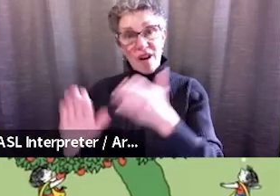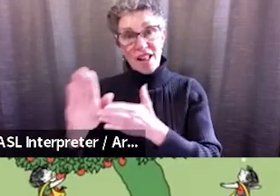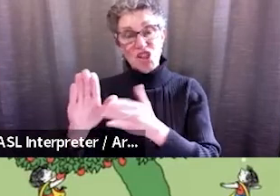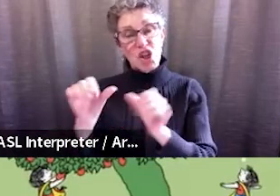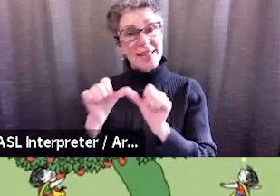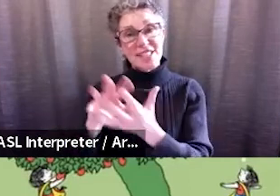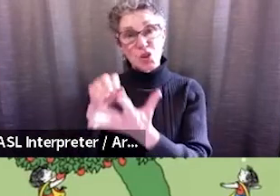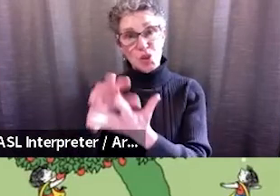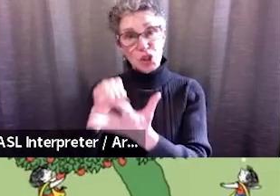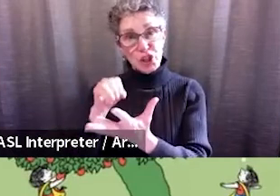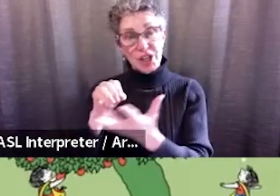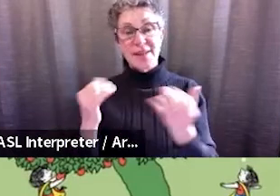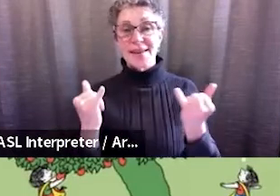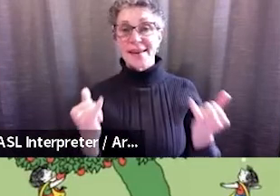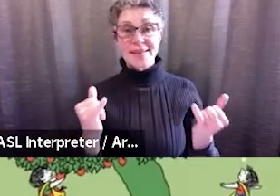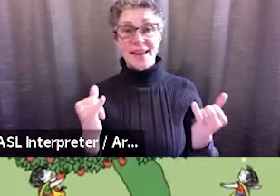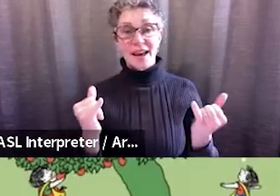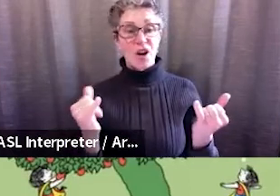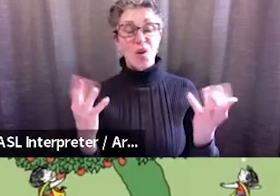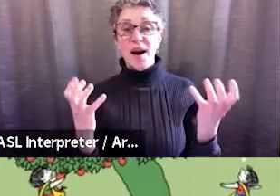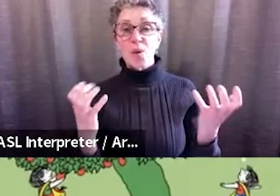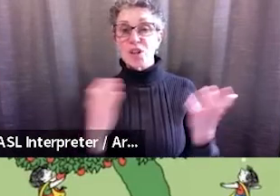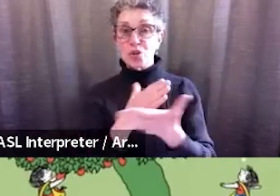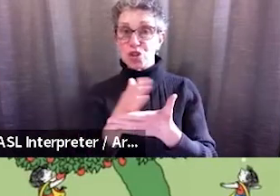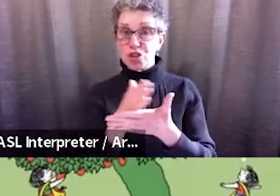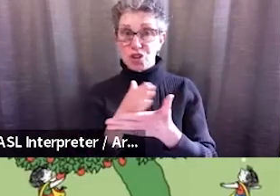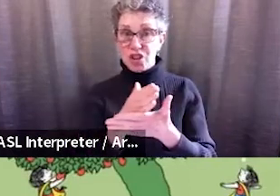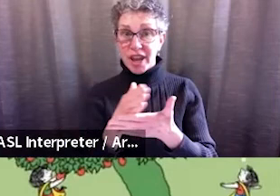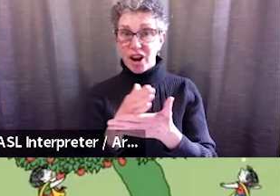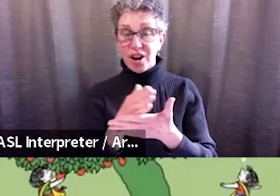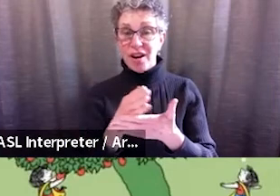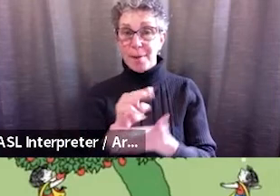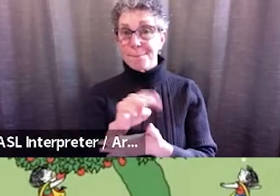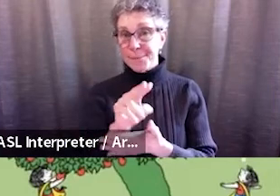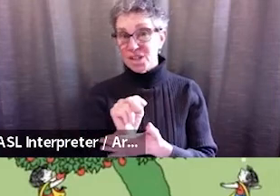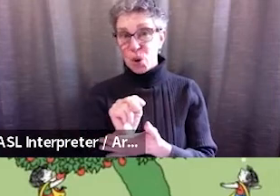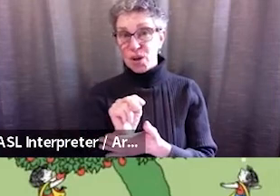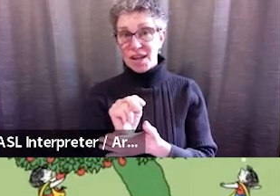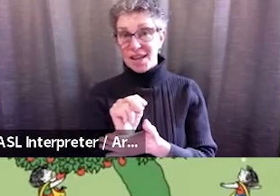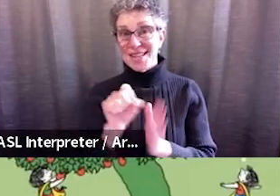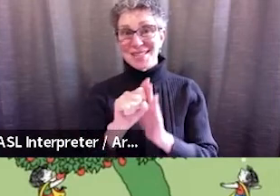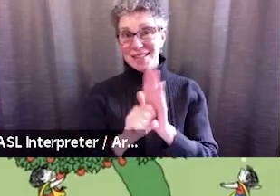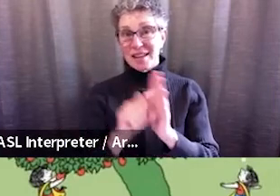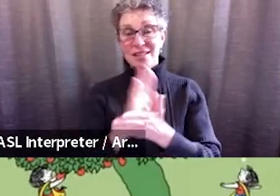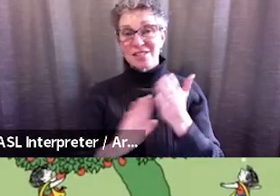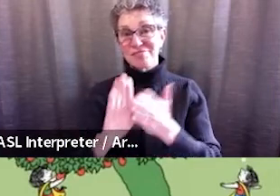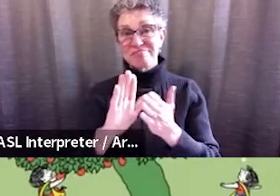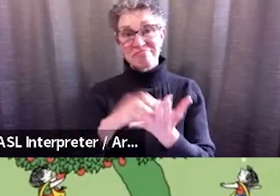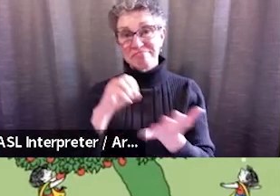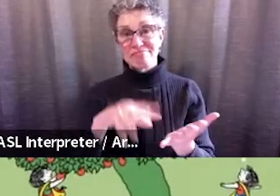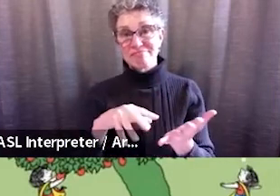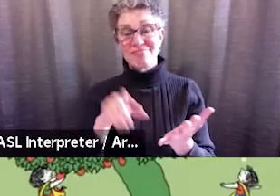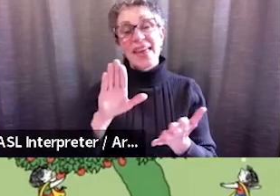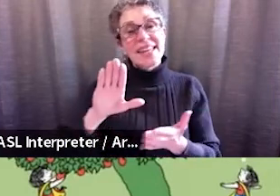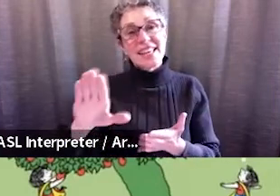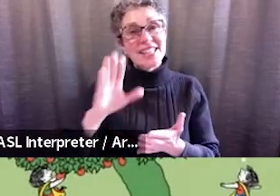Now let's hear from a Minnesota State College student and his experience in an inclusive